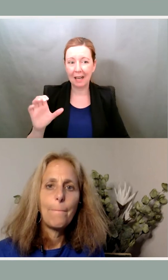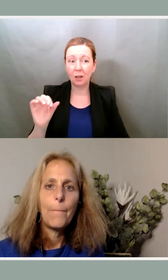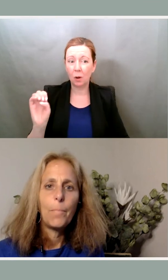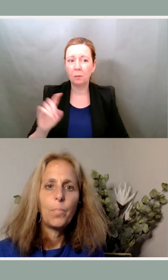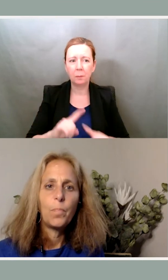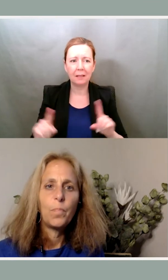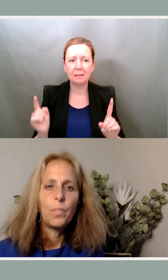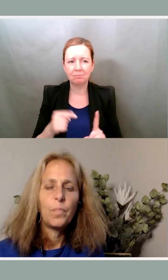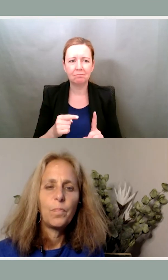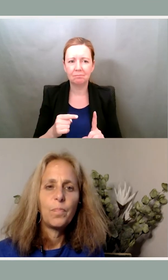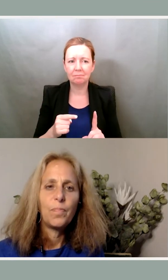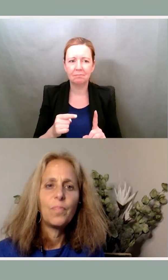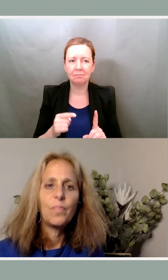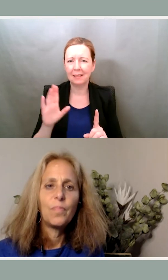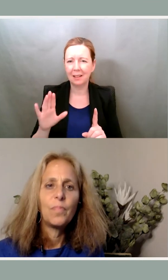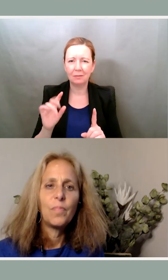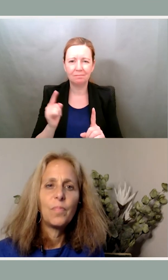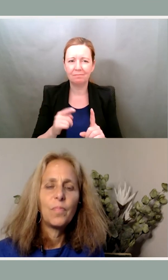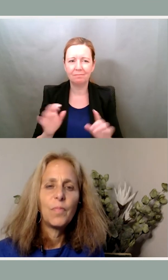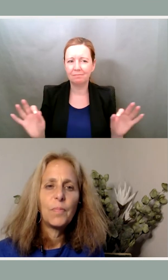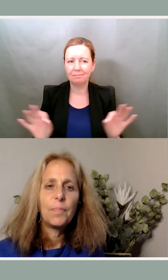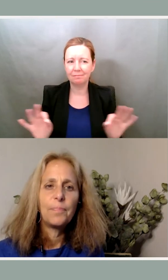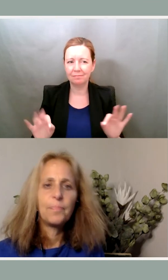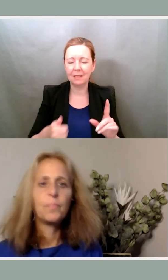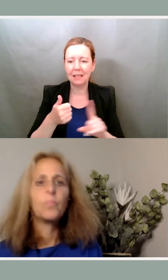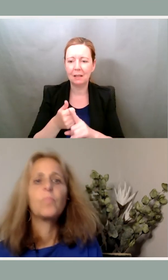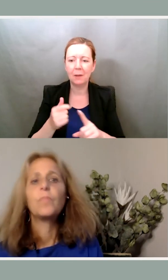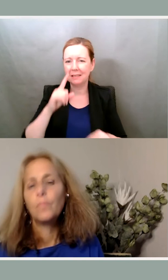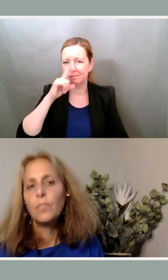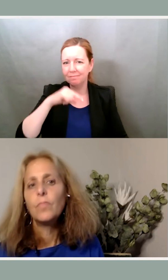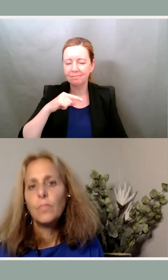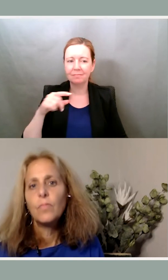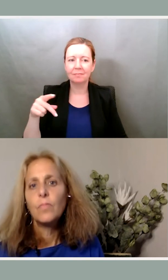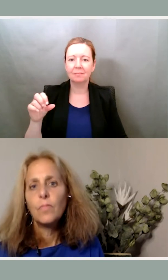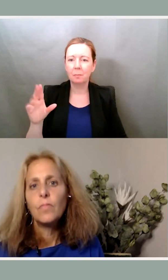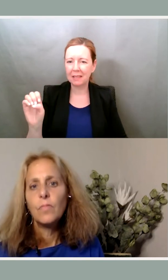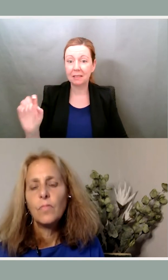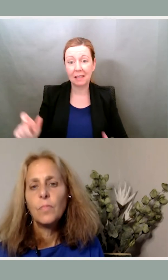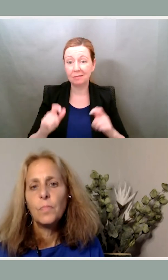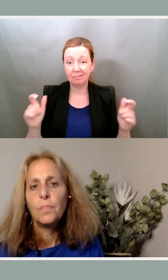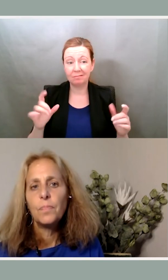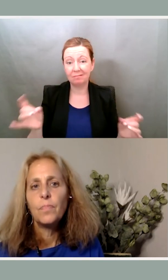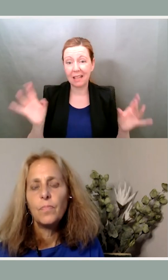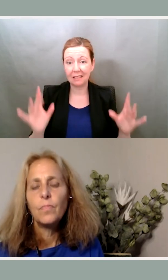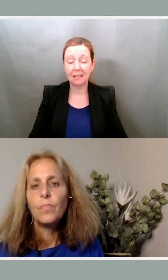like minuscule relative to the impact of synthetic pesticides, which is huge and very negative.